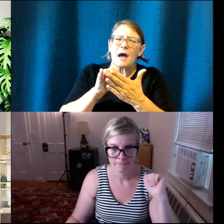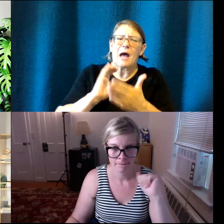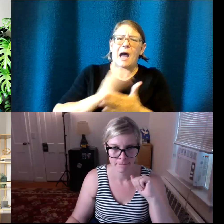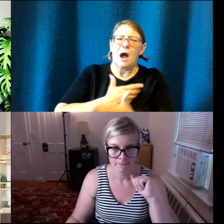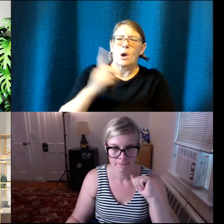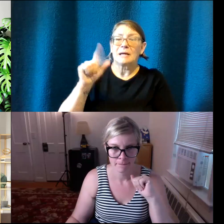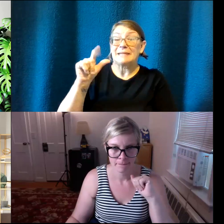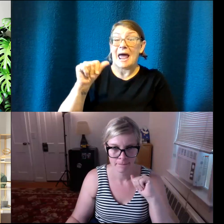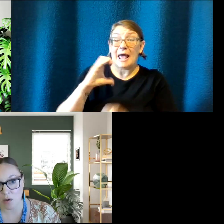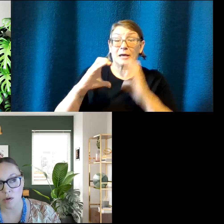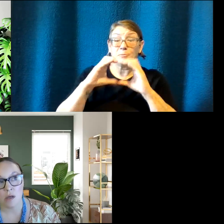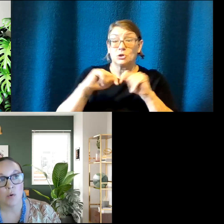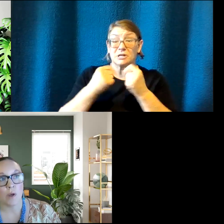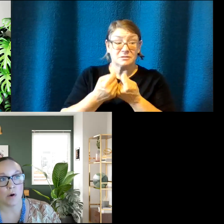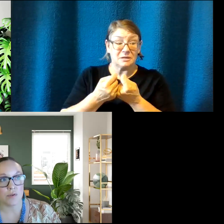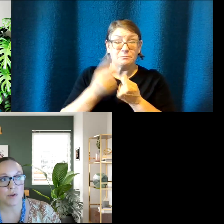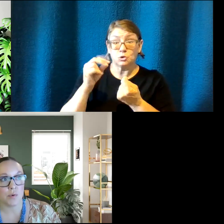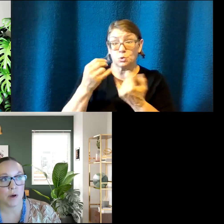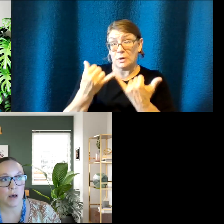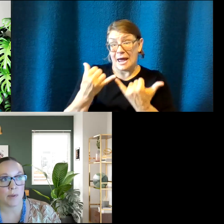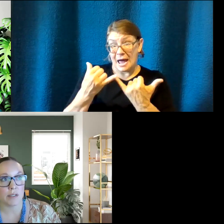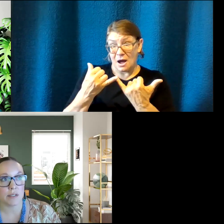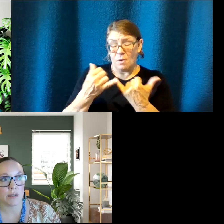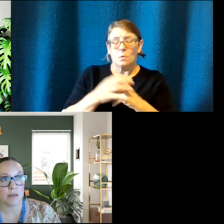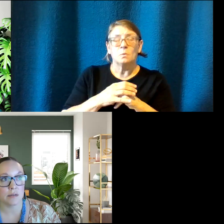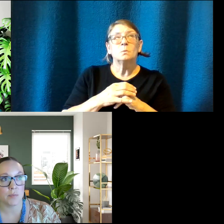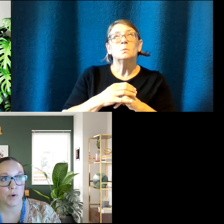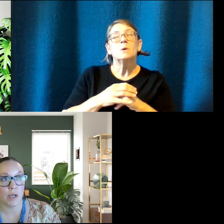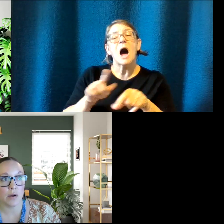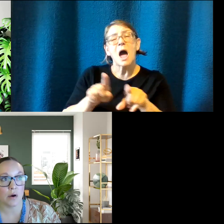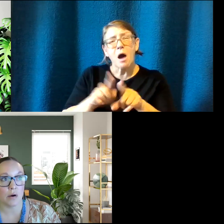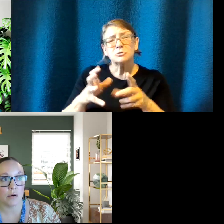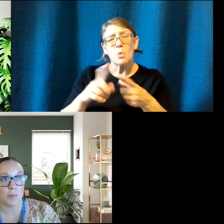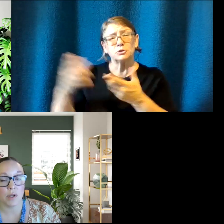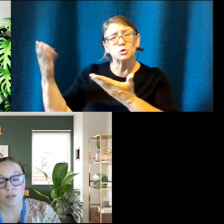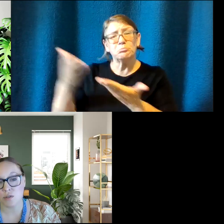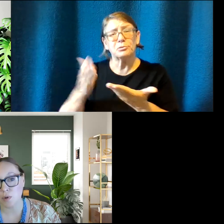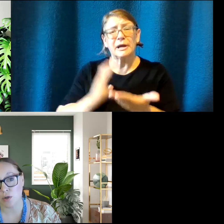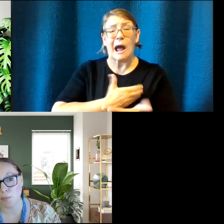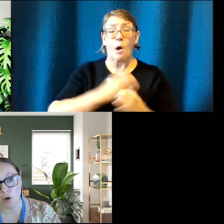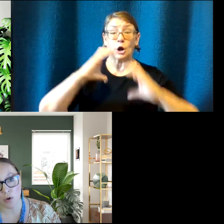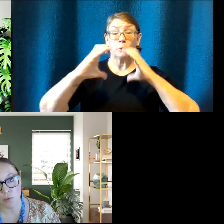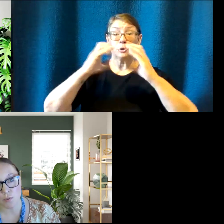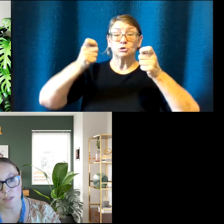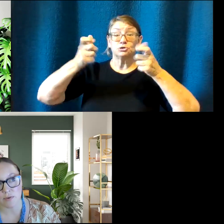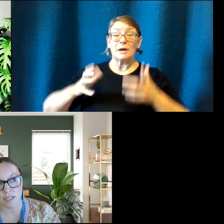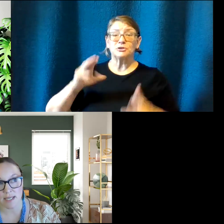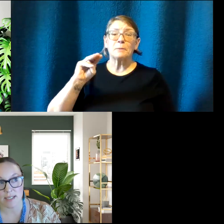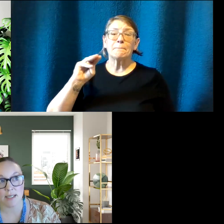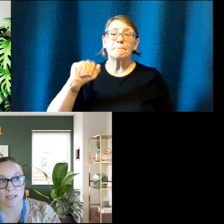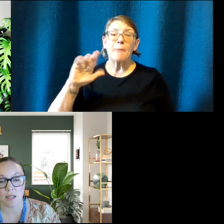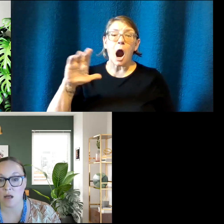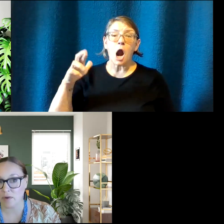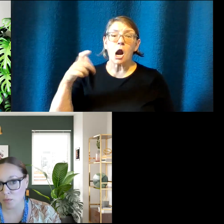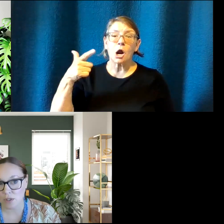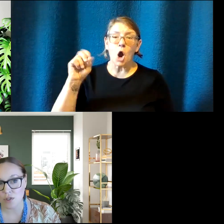data and communication team start doing right now. We also, I would like to bring in our communications director, Margot, who is fantastic